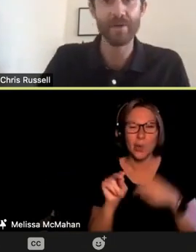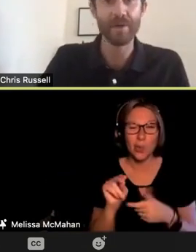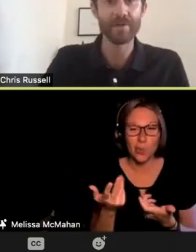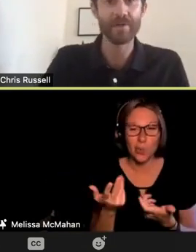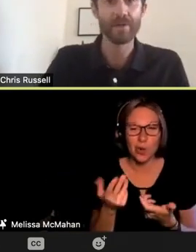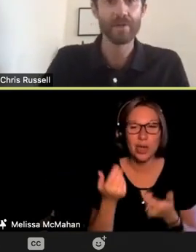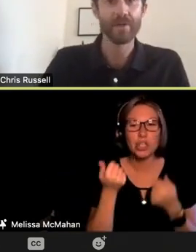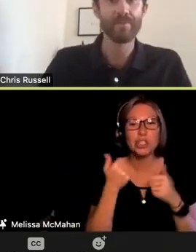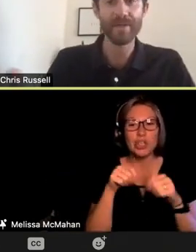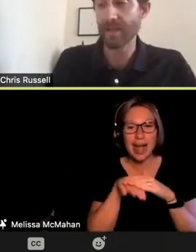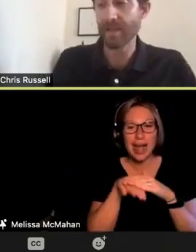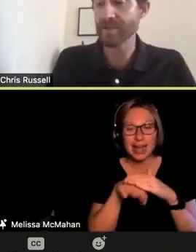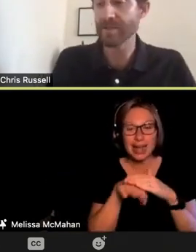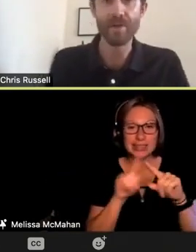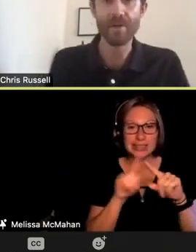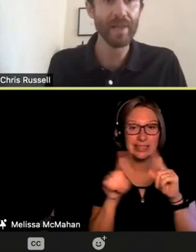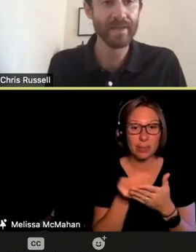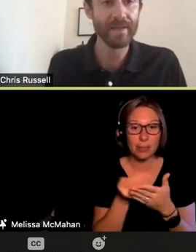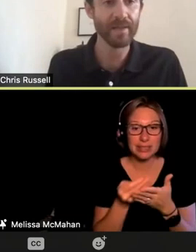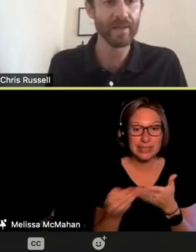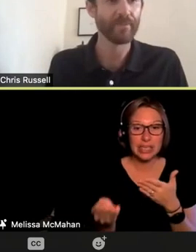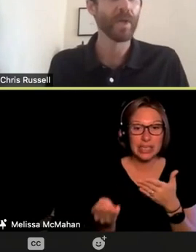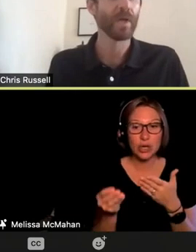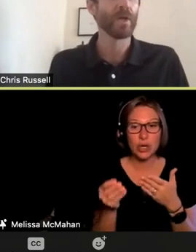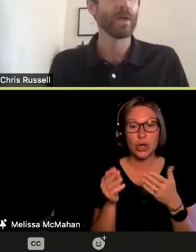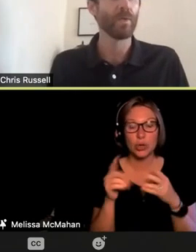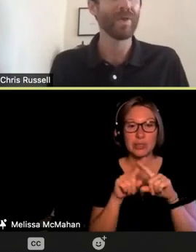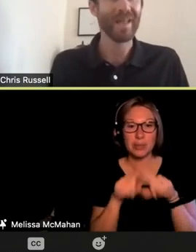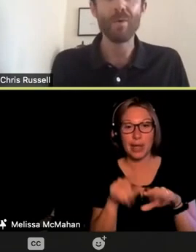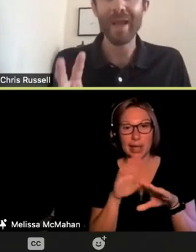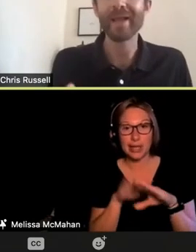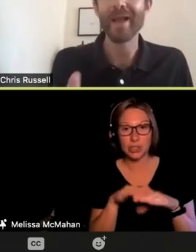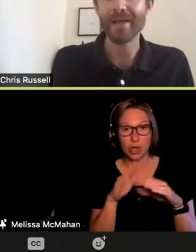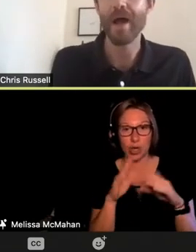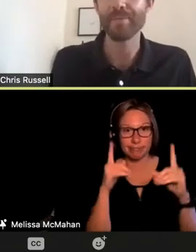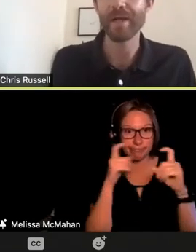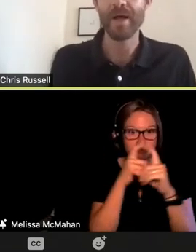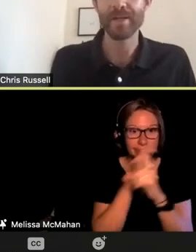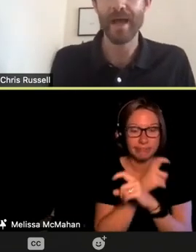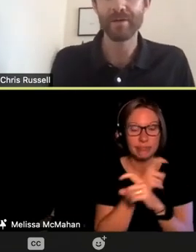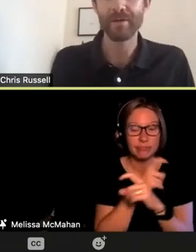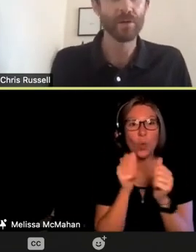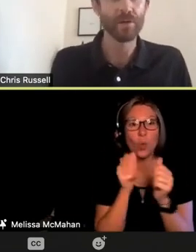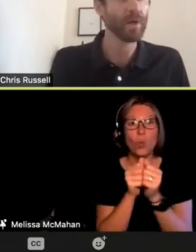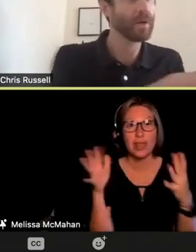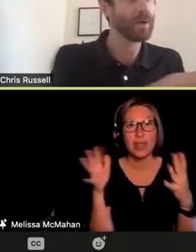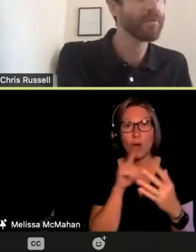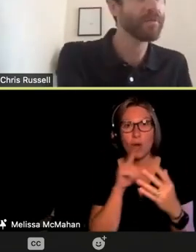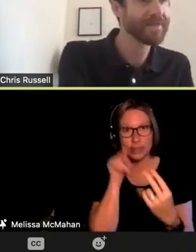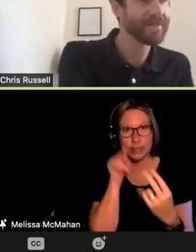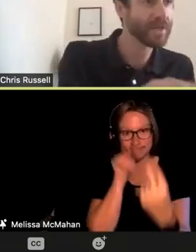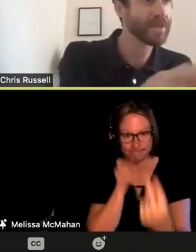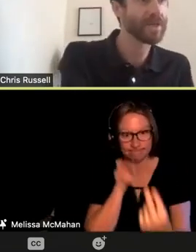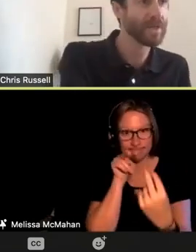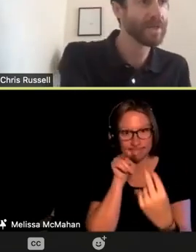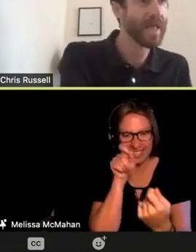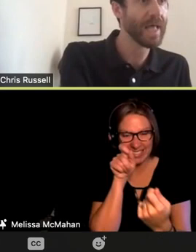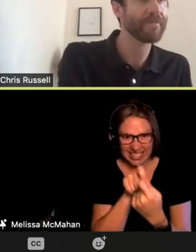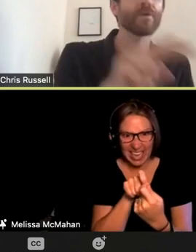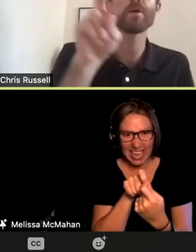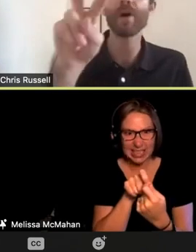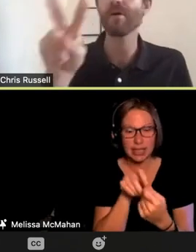different materials based on levels of complexity without making eye to object contact. Looking, you know, 5-6